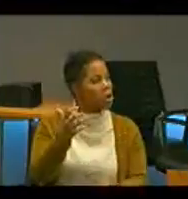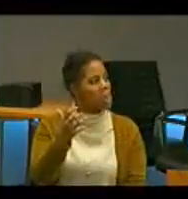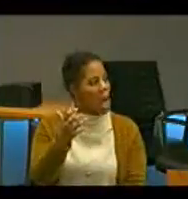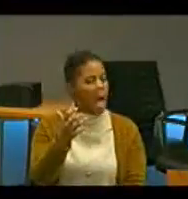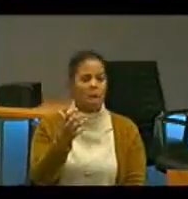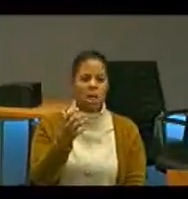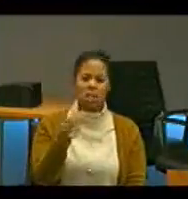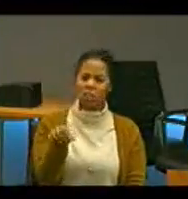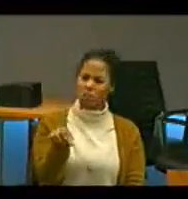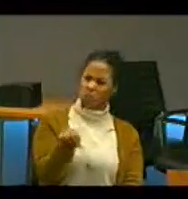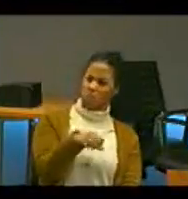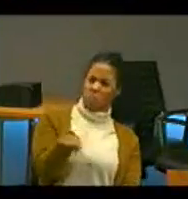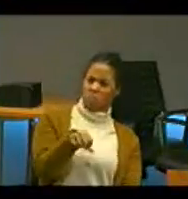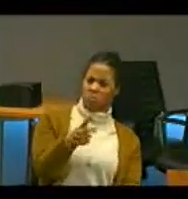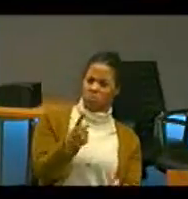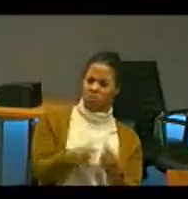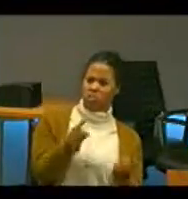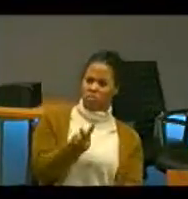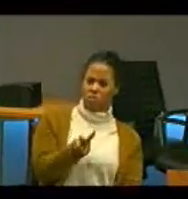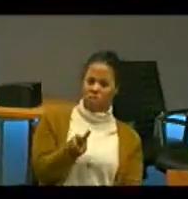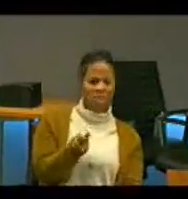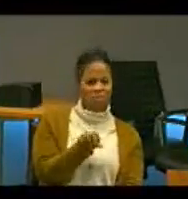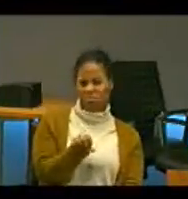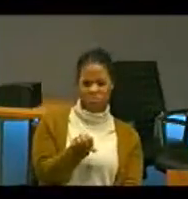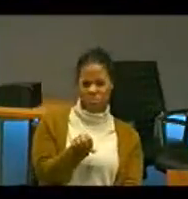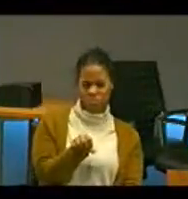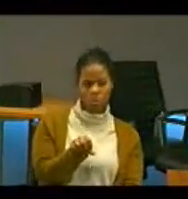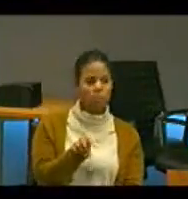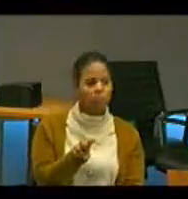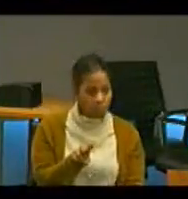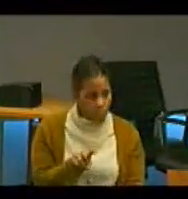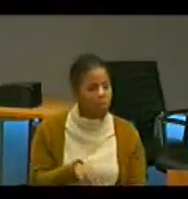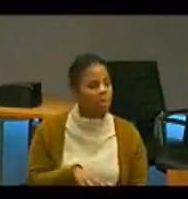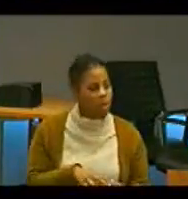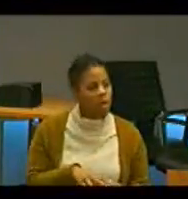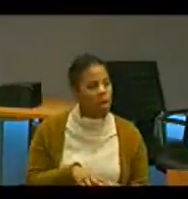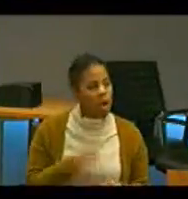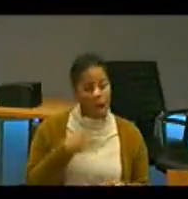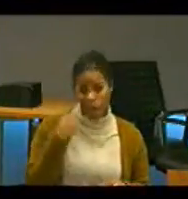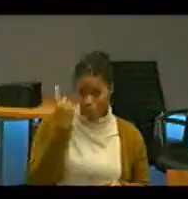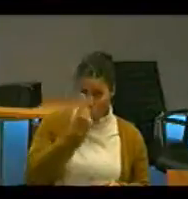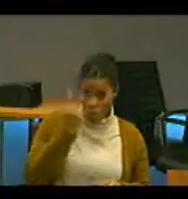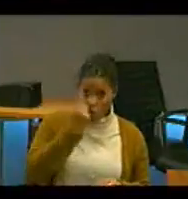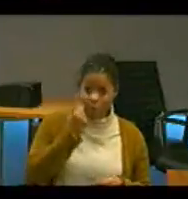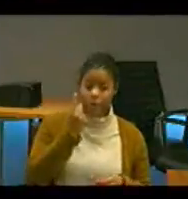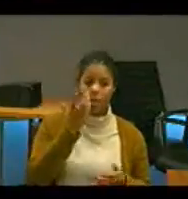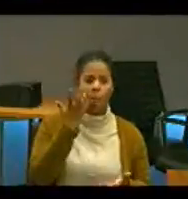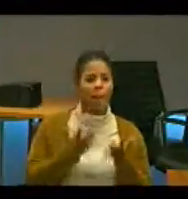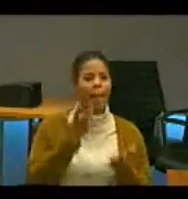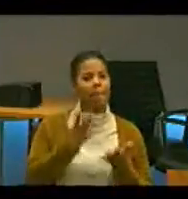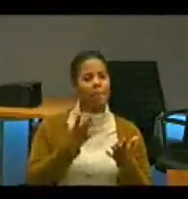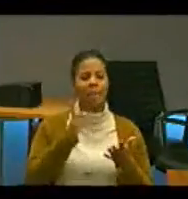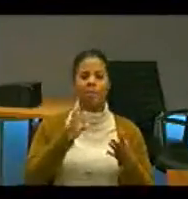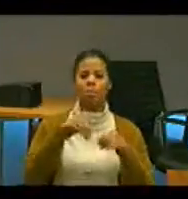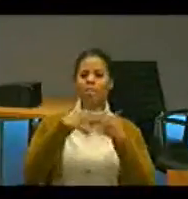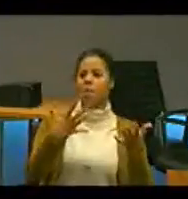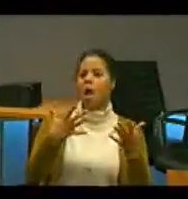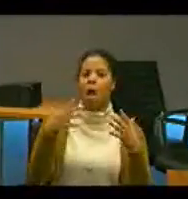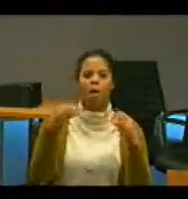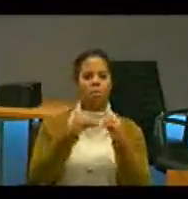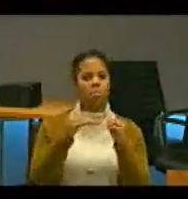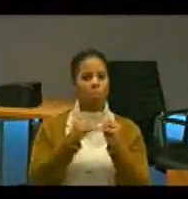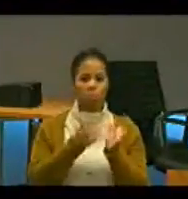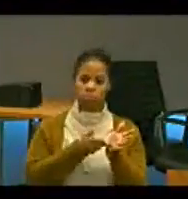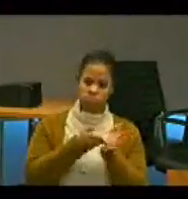vigorous disagreement with what we know here. And I'm wondering if it's time for a little bit more modesty in terms of